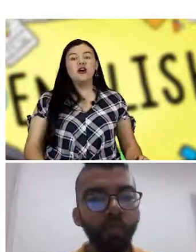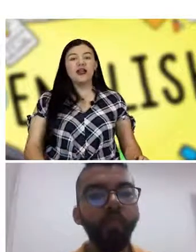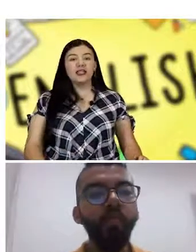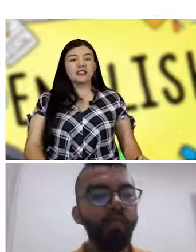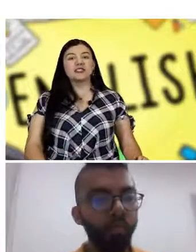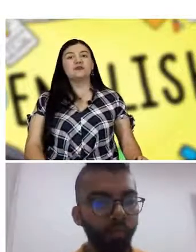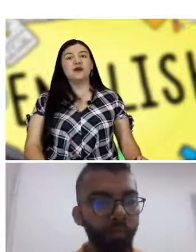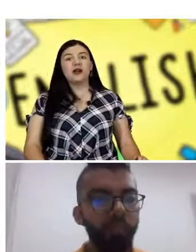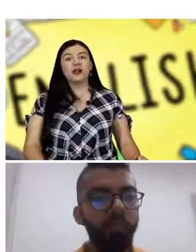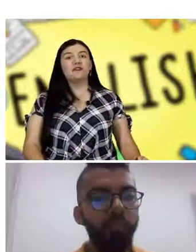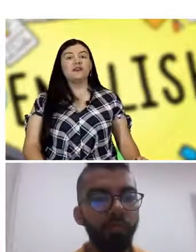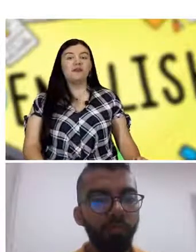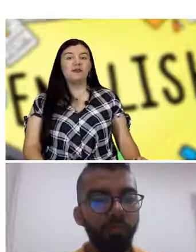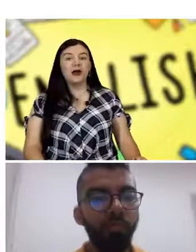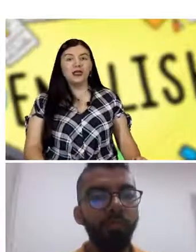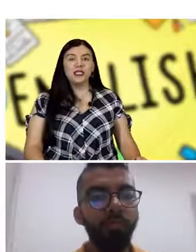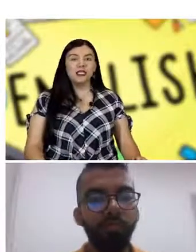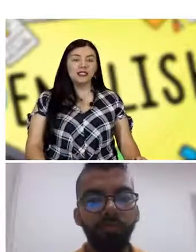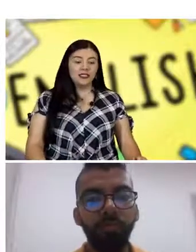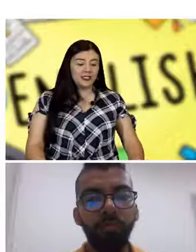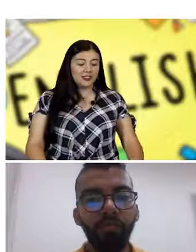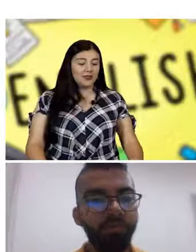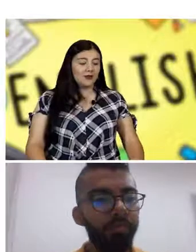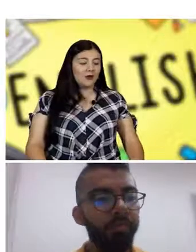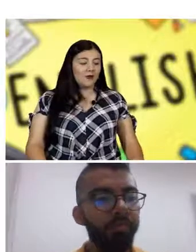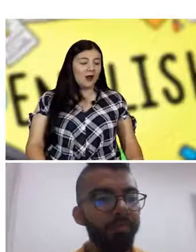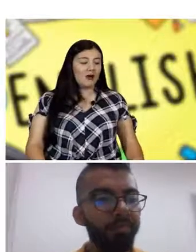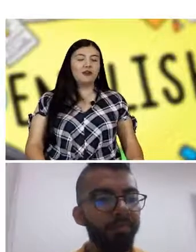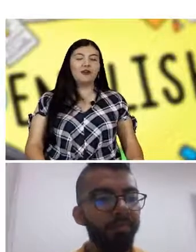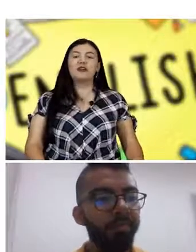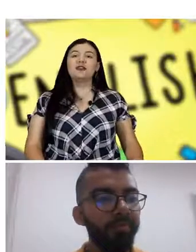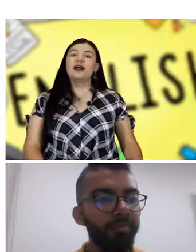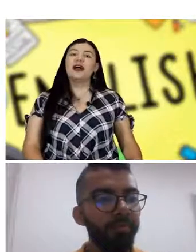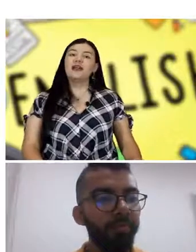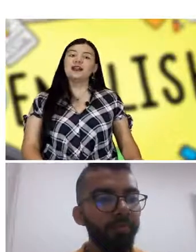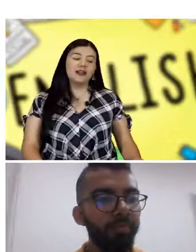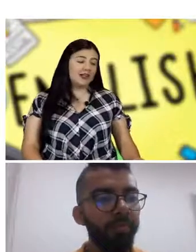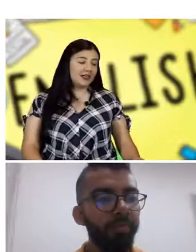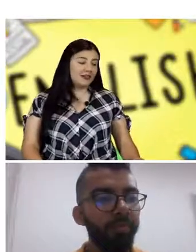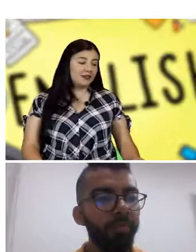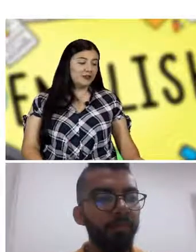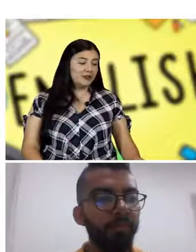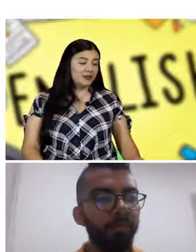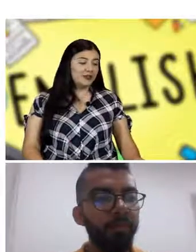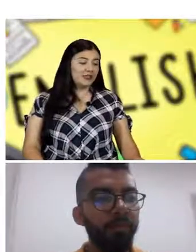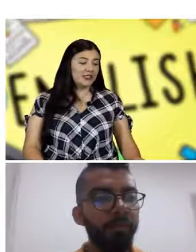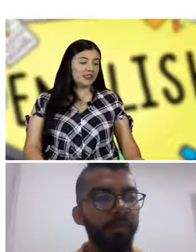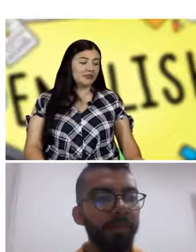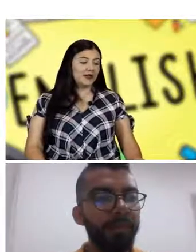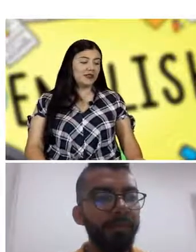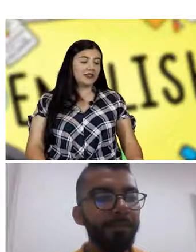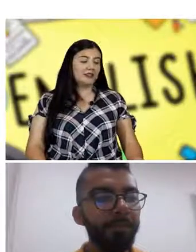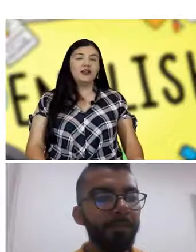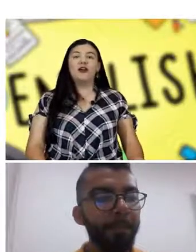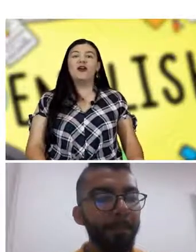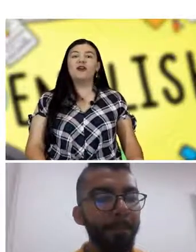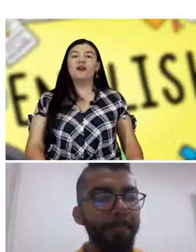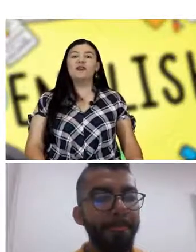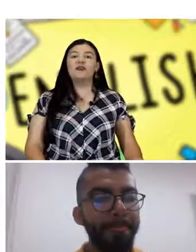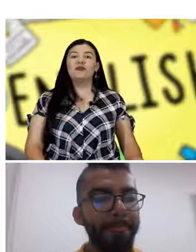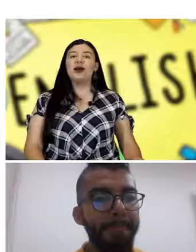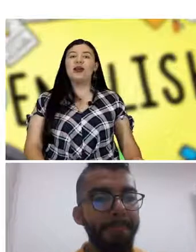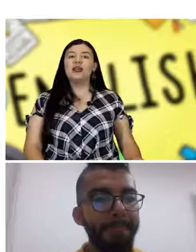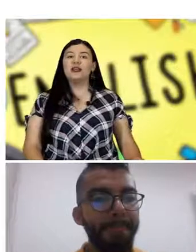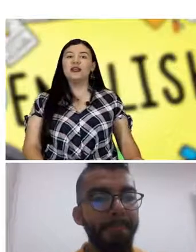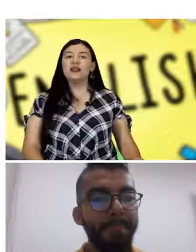the longest part of your body. How do you call that? How do you call this part